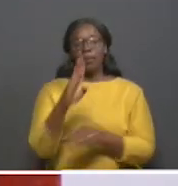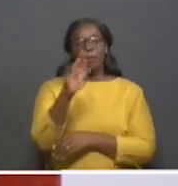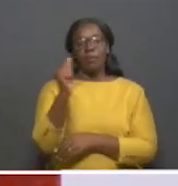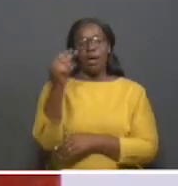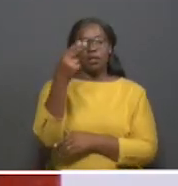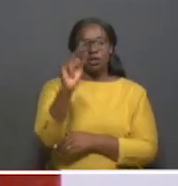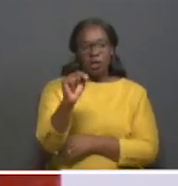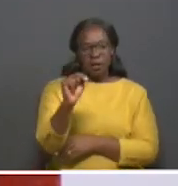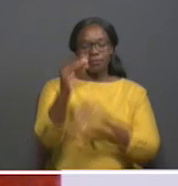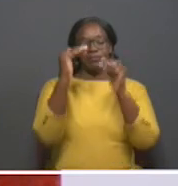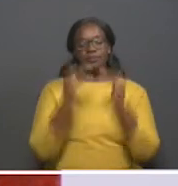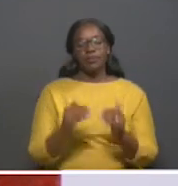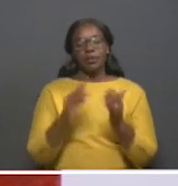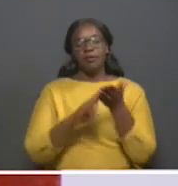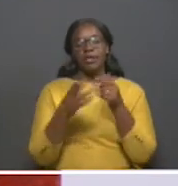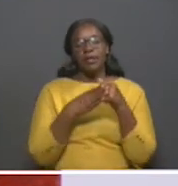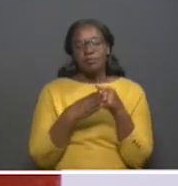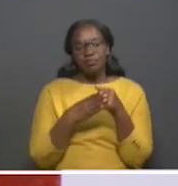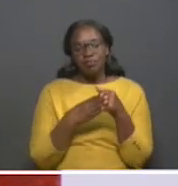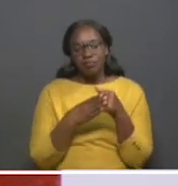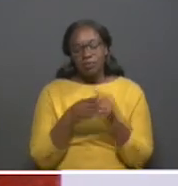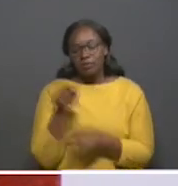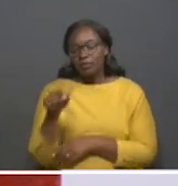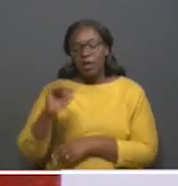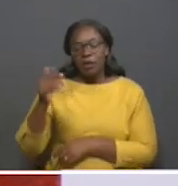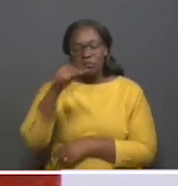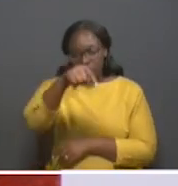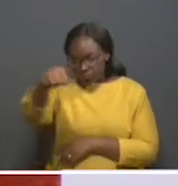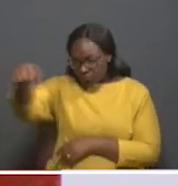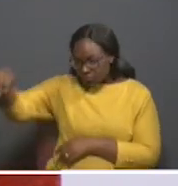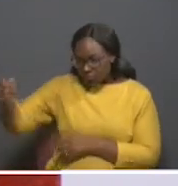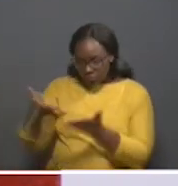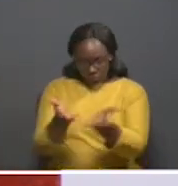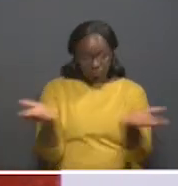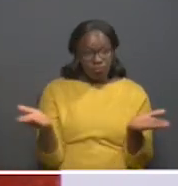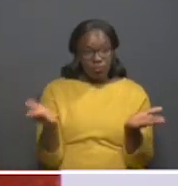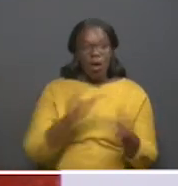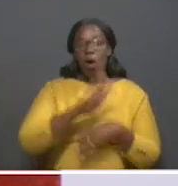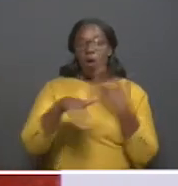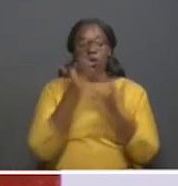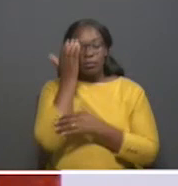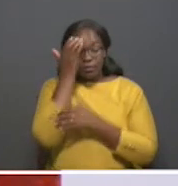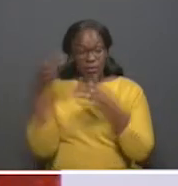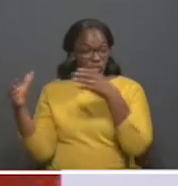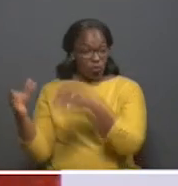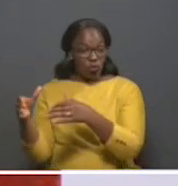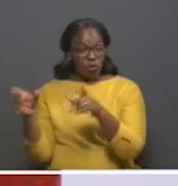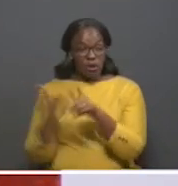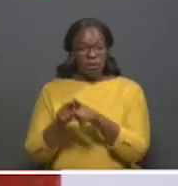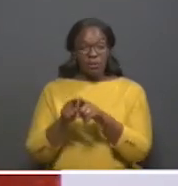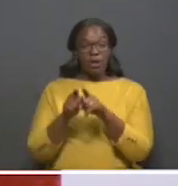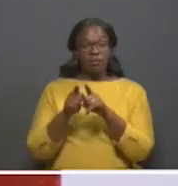Manasseh." Verse 9 of the last verse says, "These cities were for all the Israelites and the